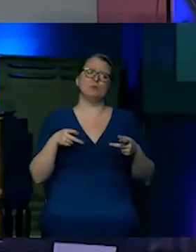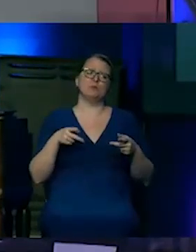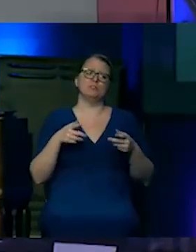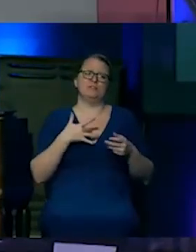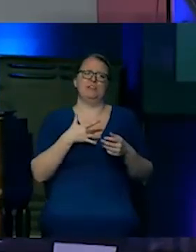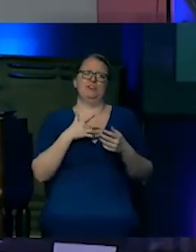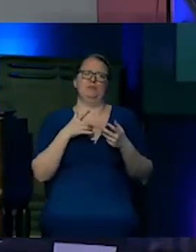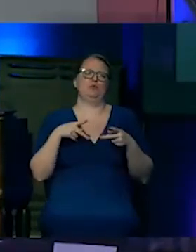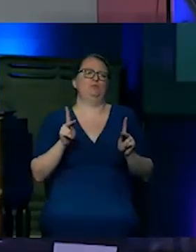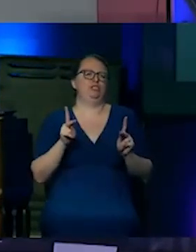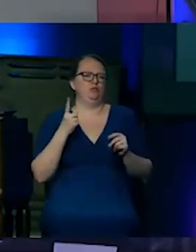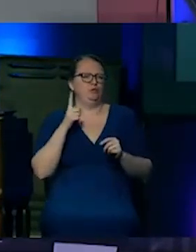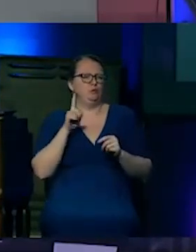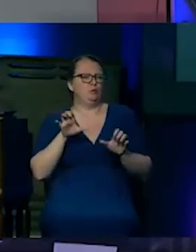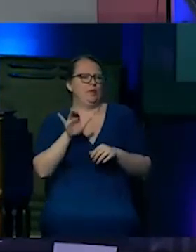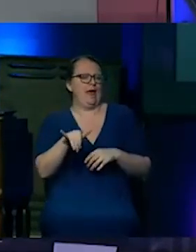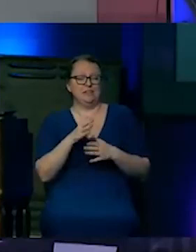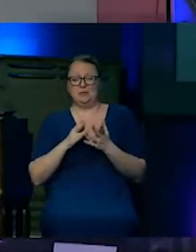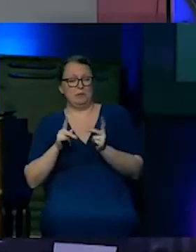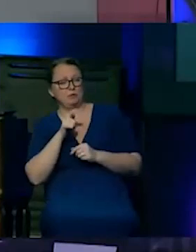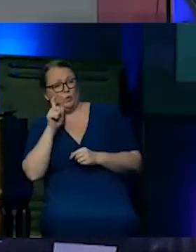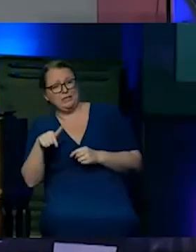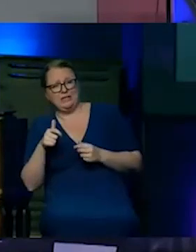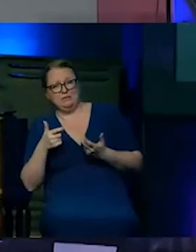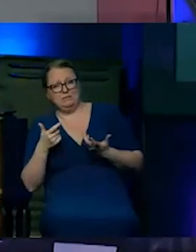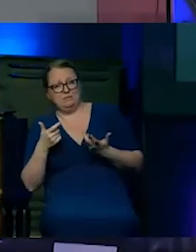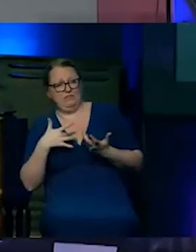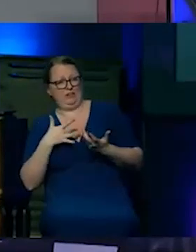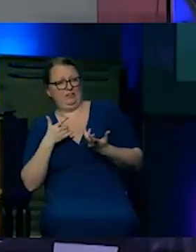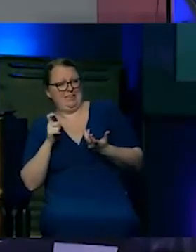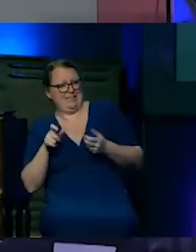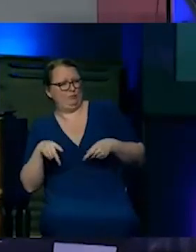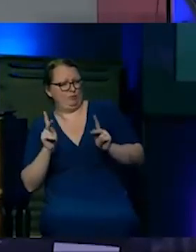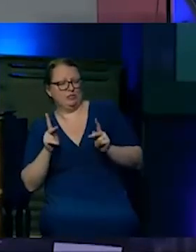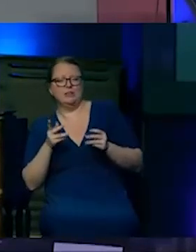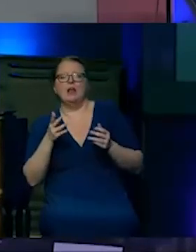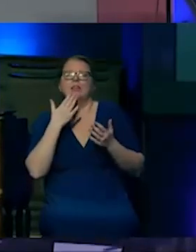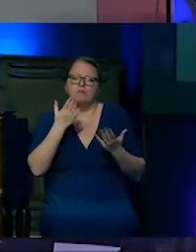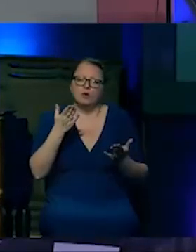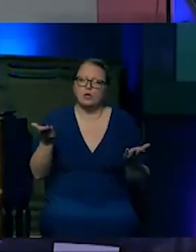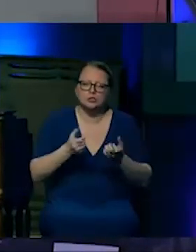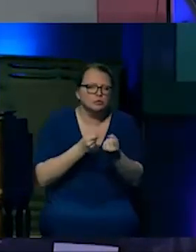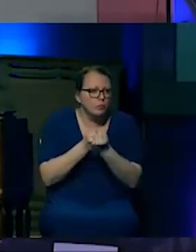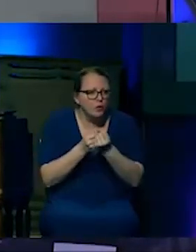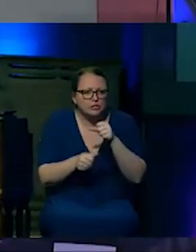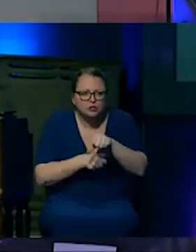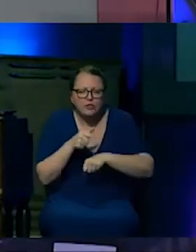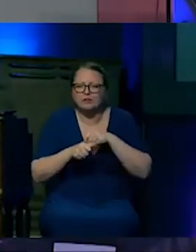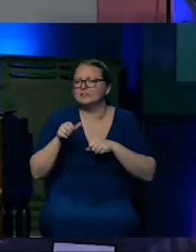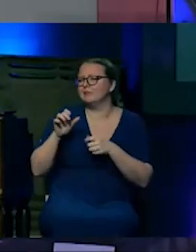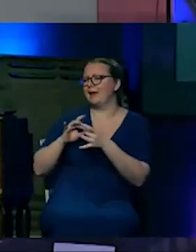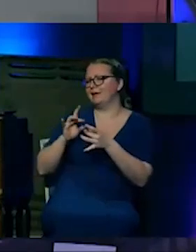but I also want to say, like, you know, some people don't. Thankfully, we're here to support one another, right? So that, like Kai said,